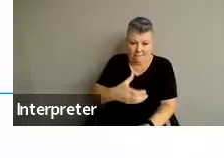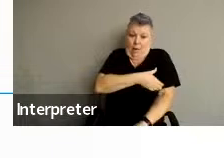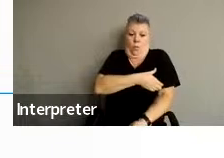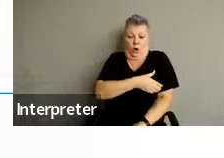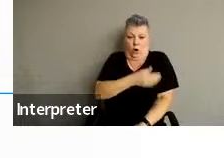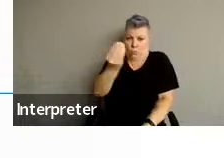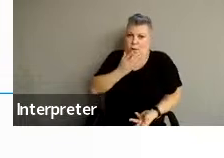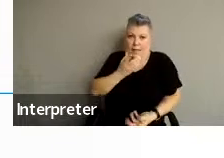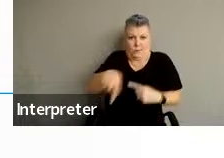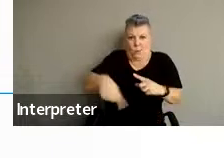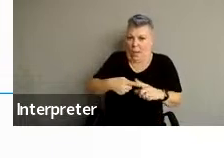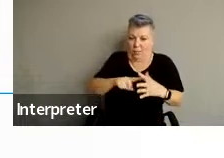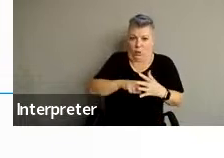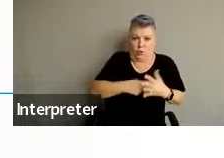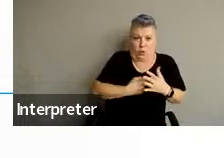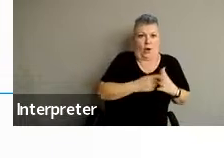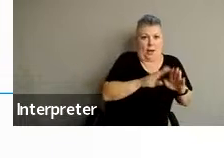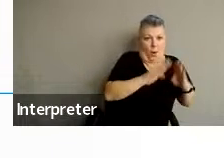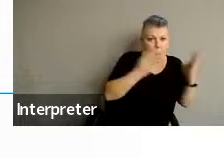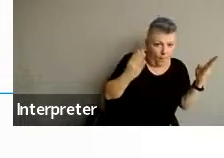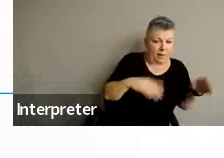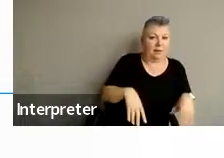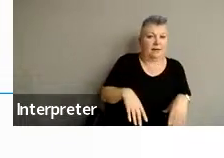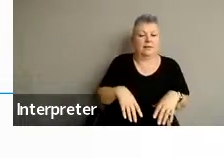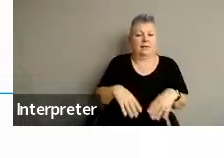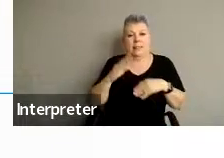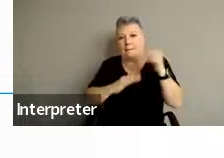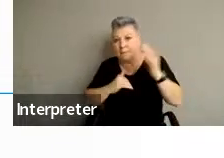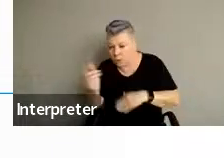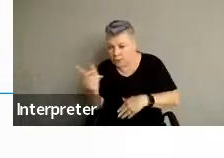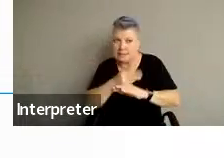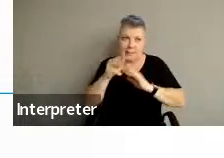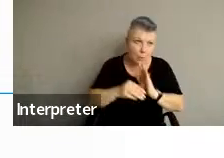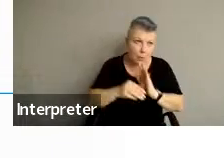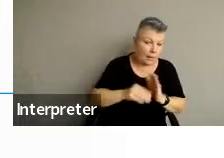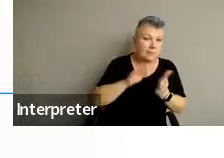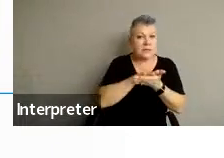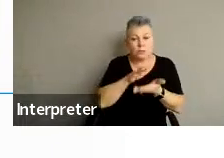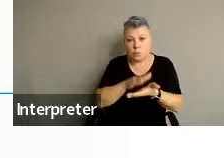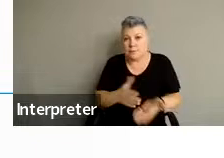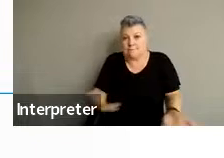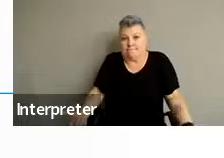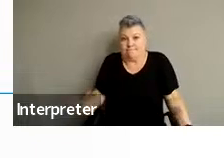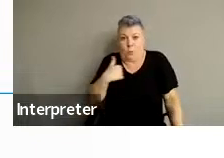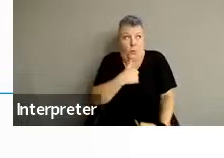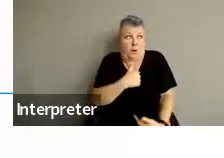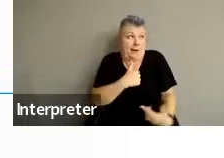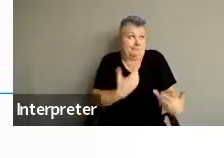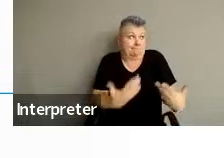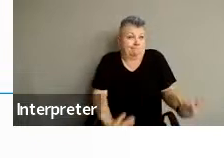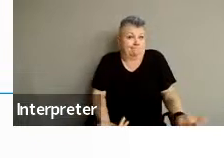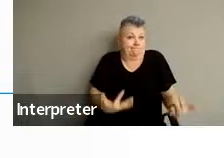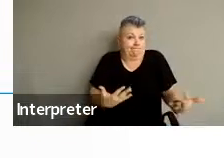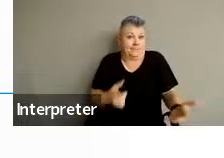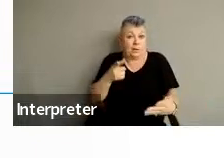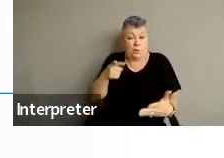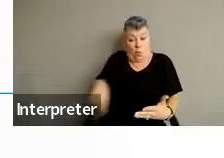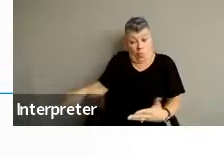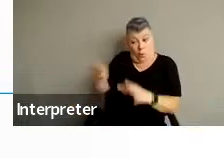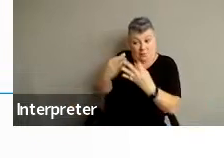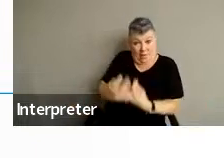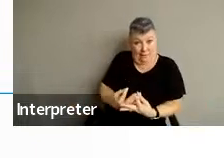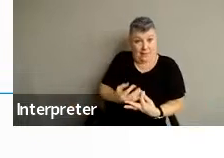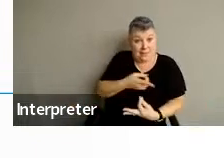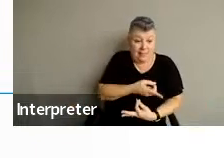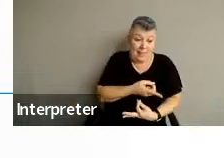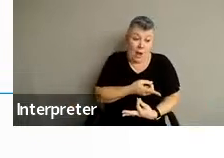going to open their summer programs, they're going to open their summer buildings, they're going to open our summer schools. Those families are left kind of waiting. As soon as